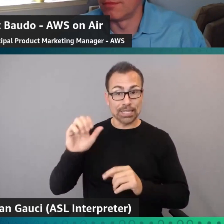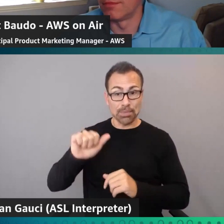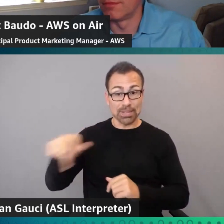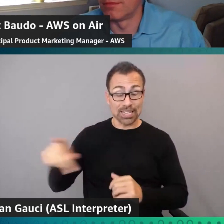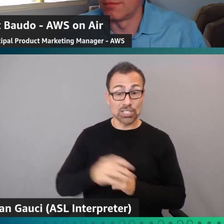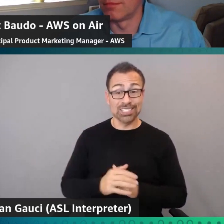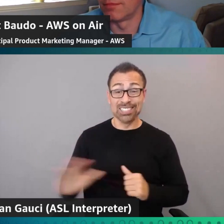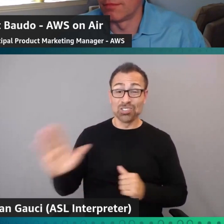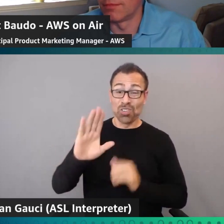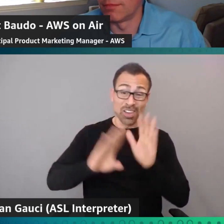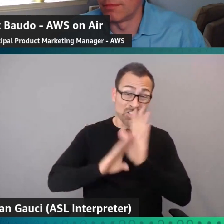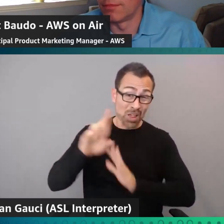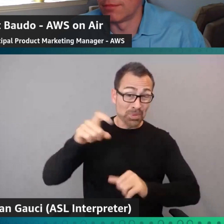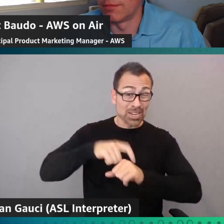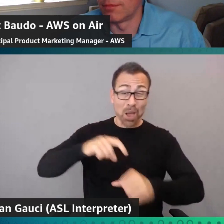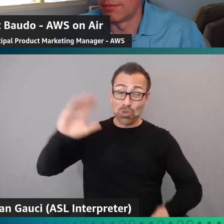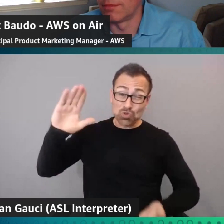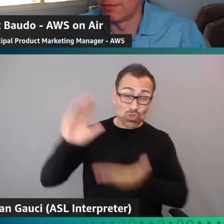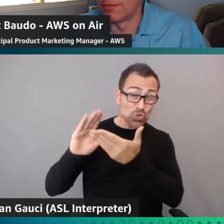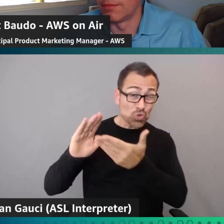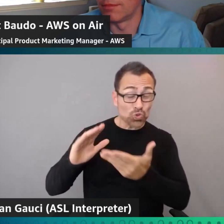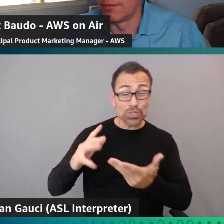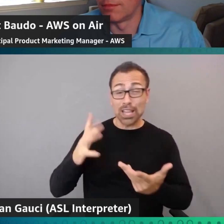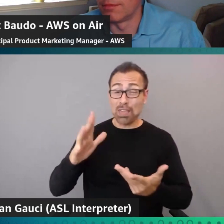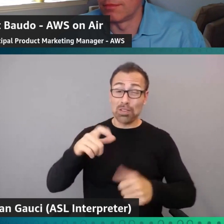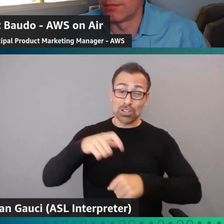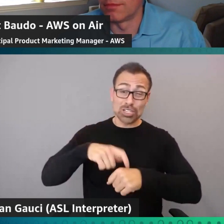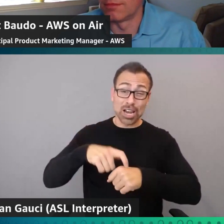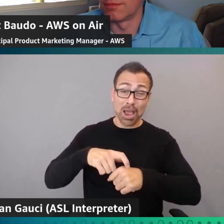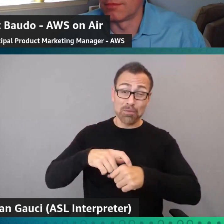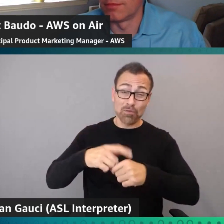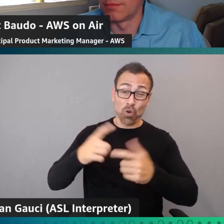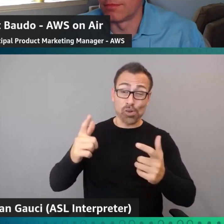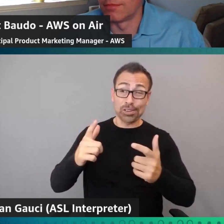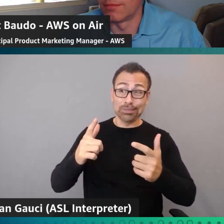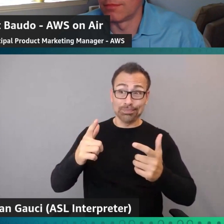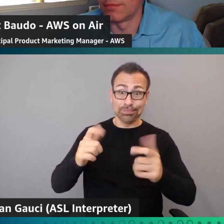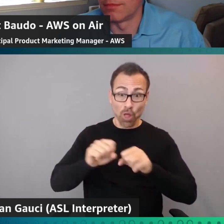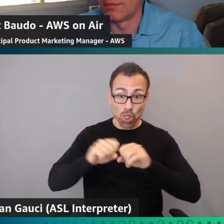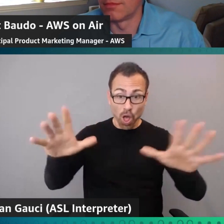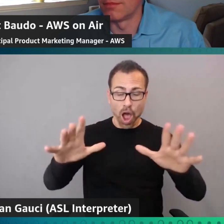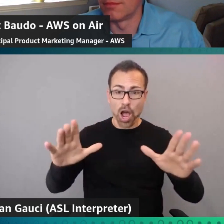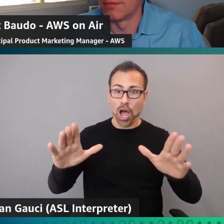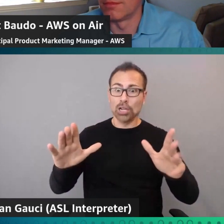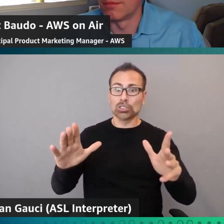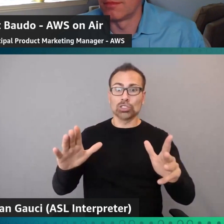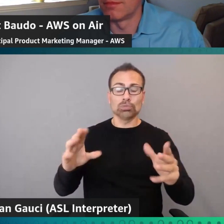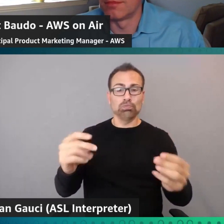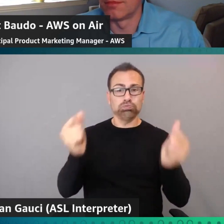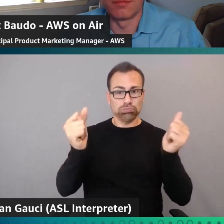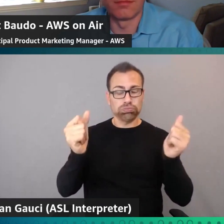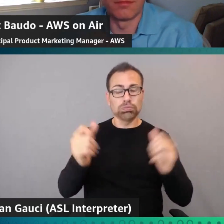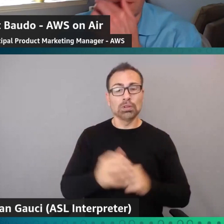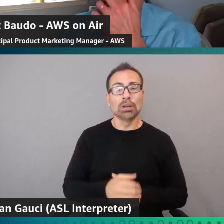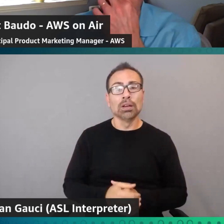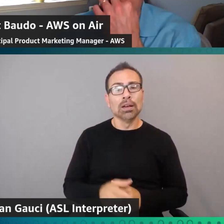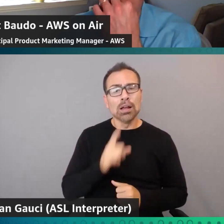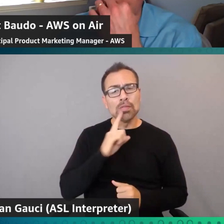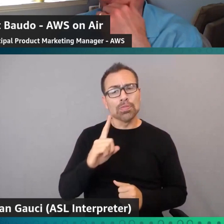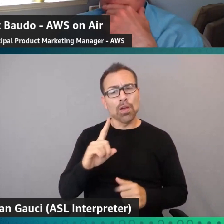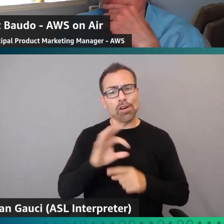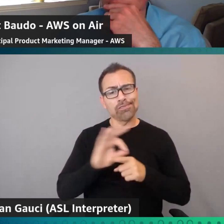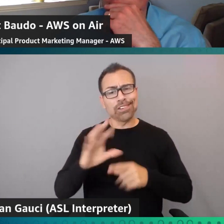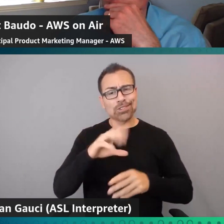and accelerate timeline to launch their product. Now, there are features within SIF that you could utilize and build